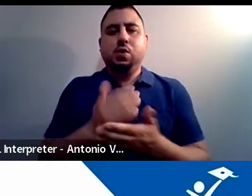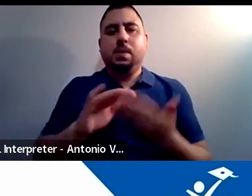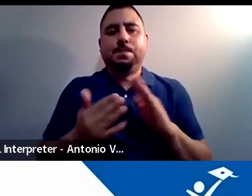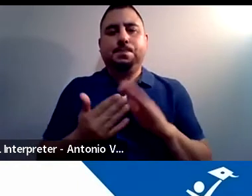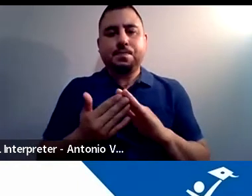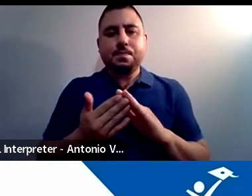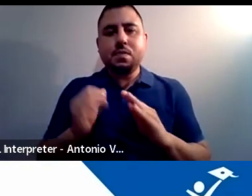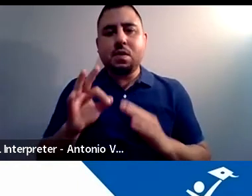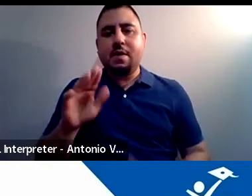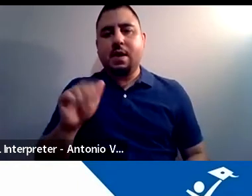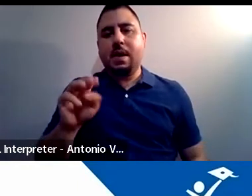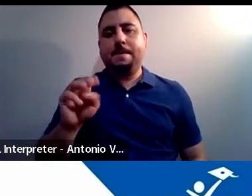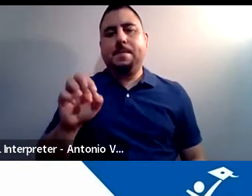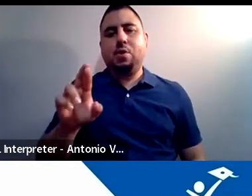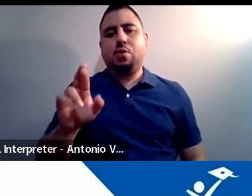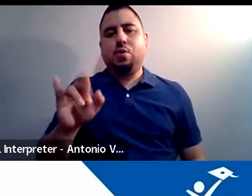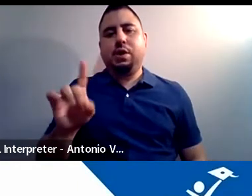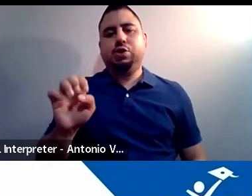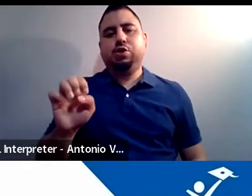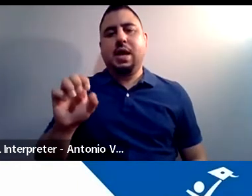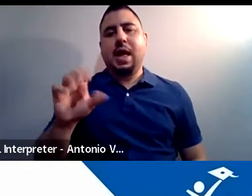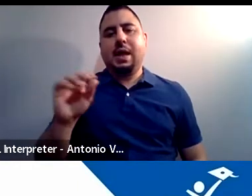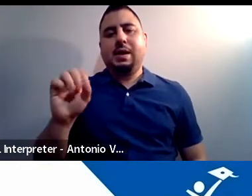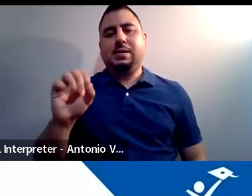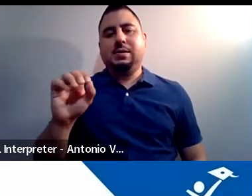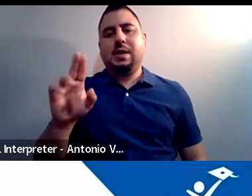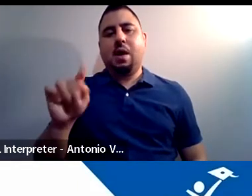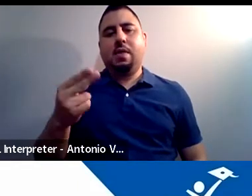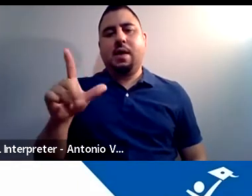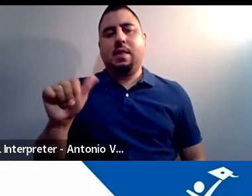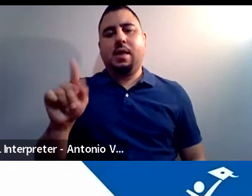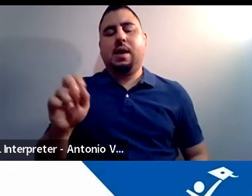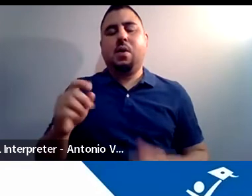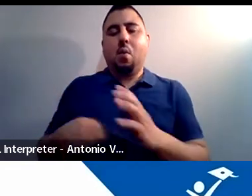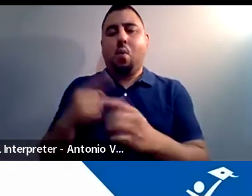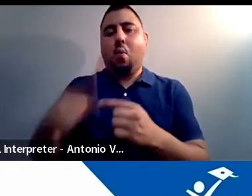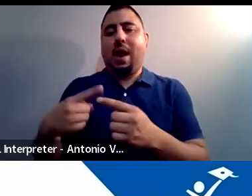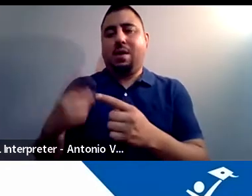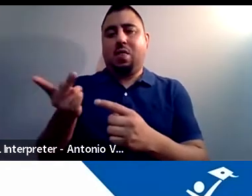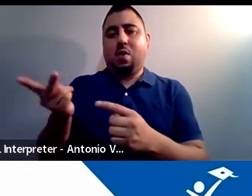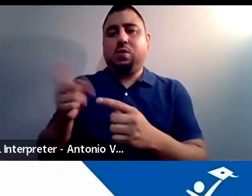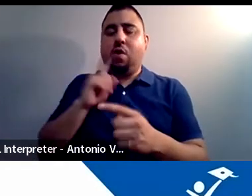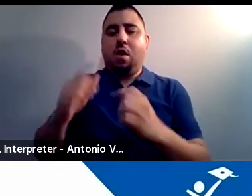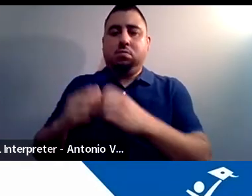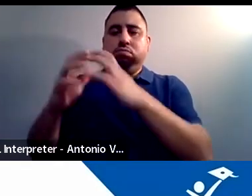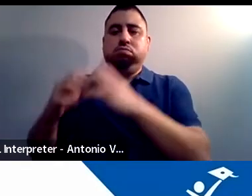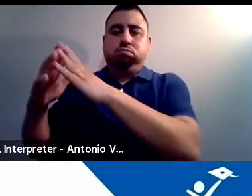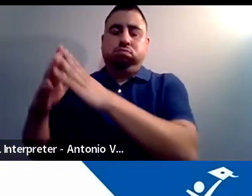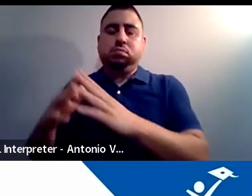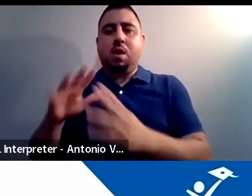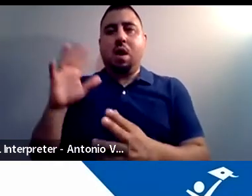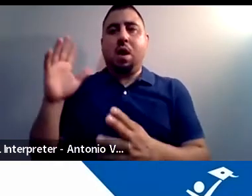communities of Amber Ridge, the South Lake, that upon completion will bring an estimated